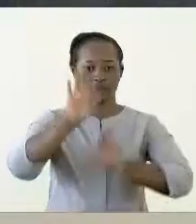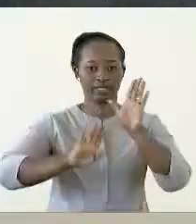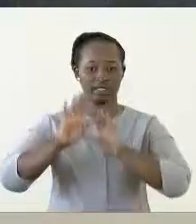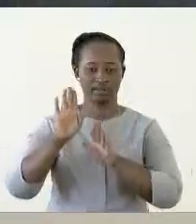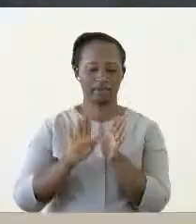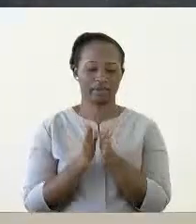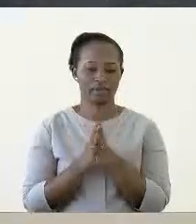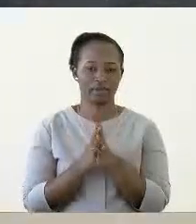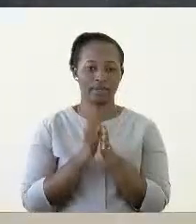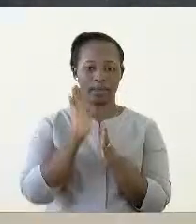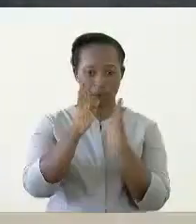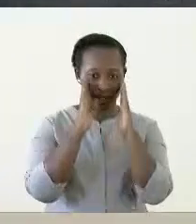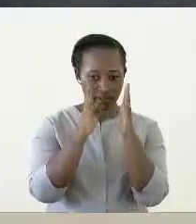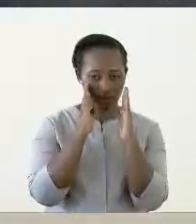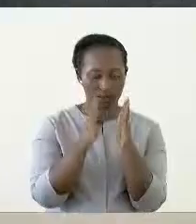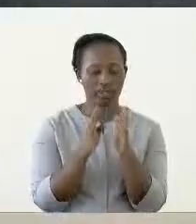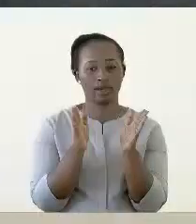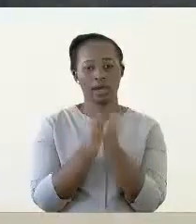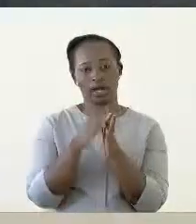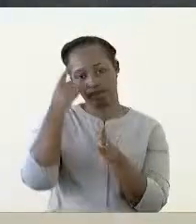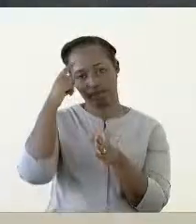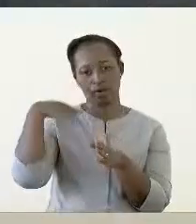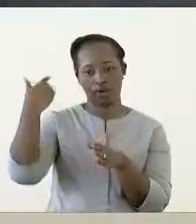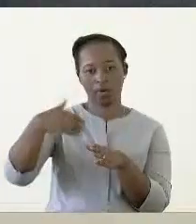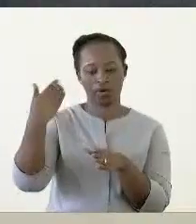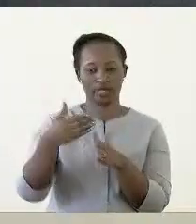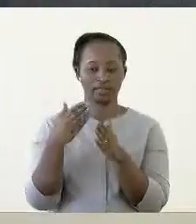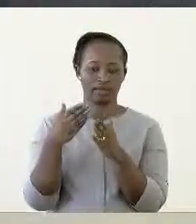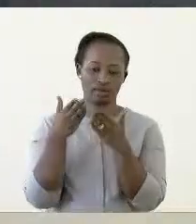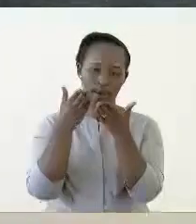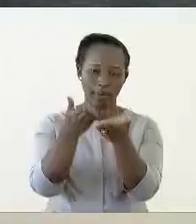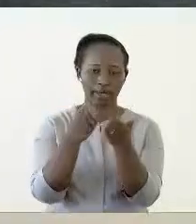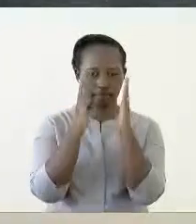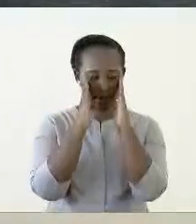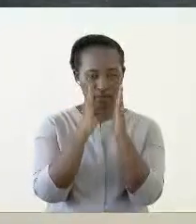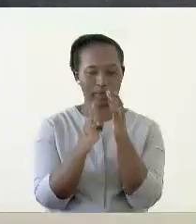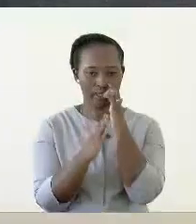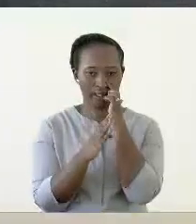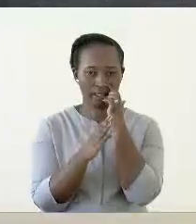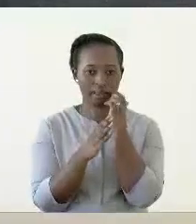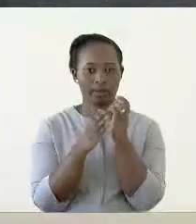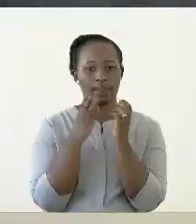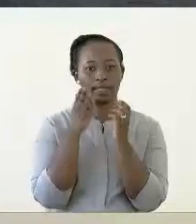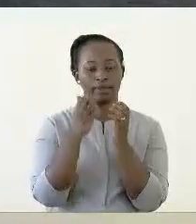participation, your attention, and for always being there to follow these